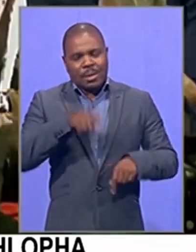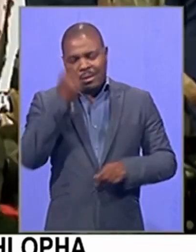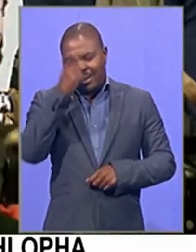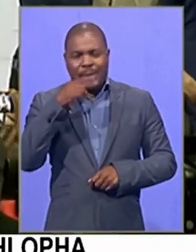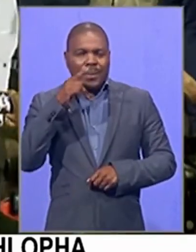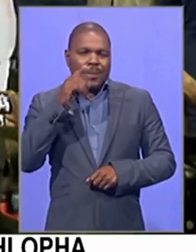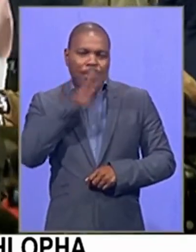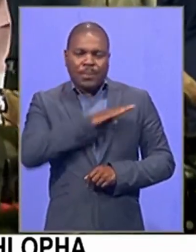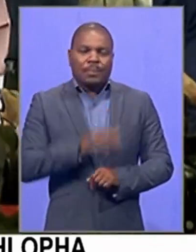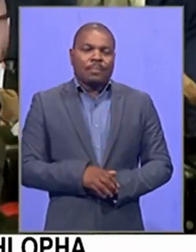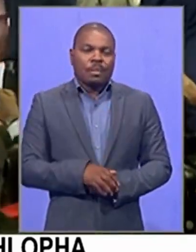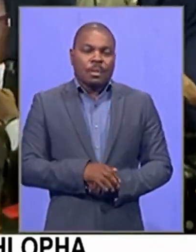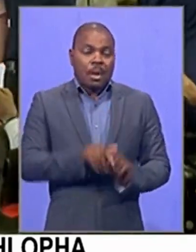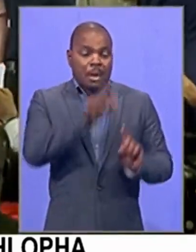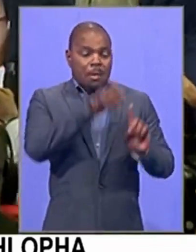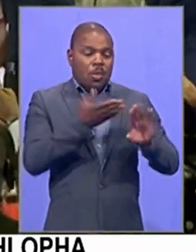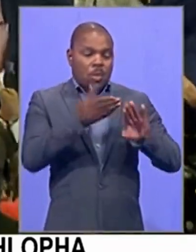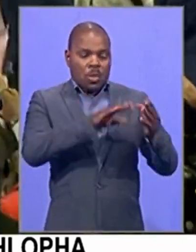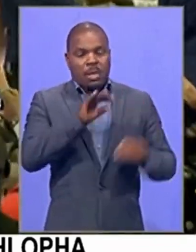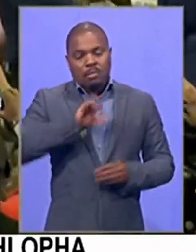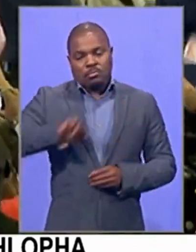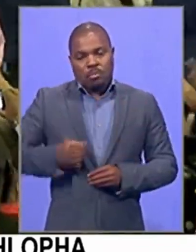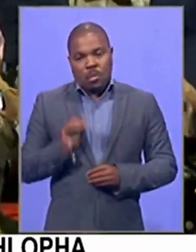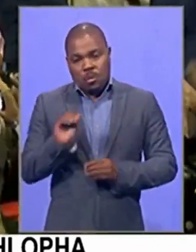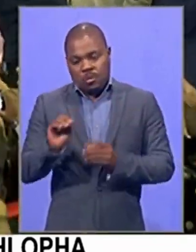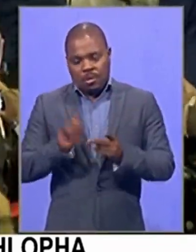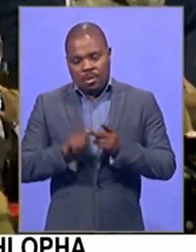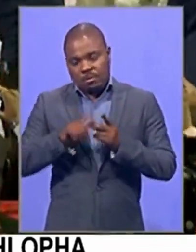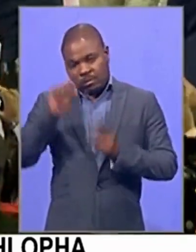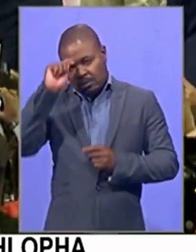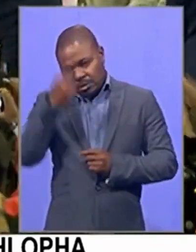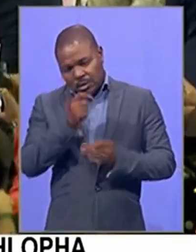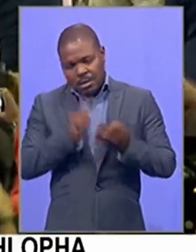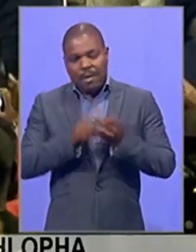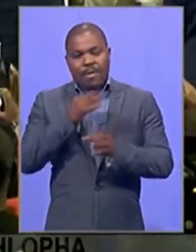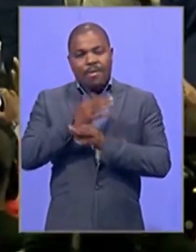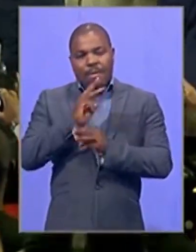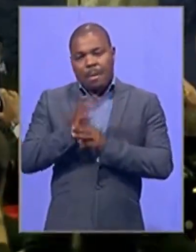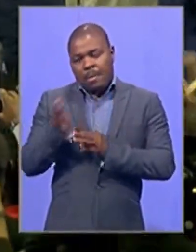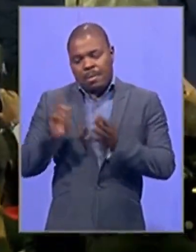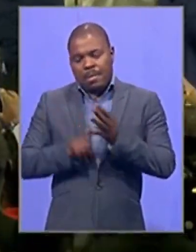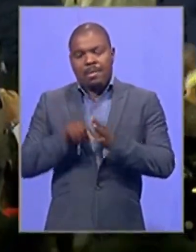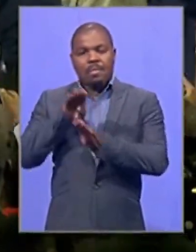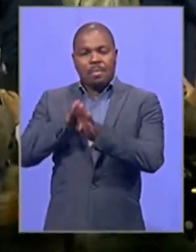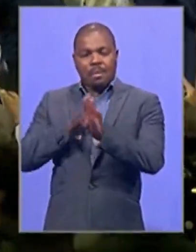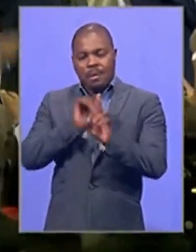understand. Mufu o sia mohatsae, mora, batswadi le bana babo.